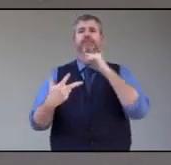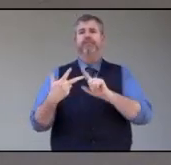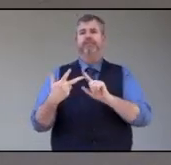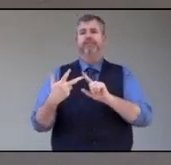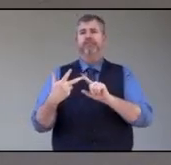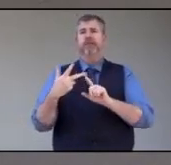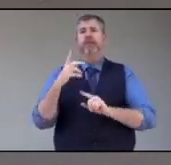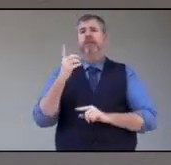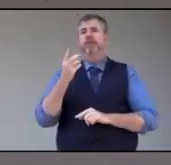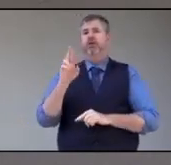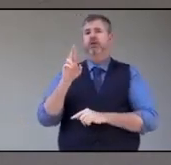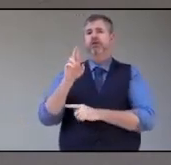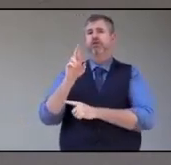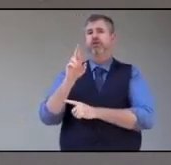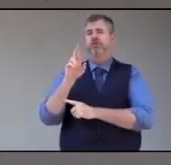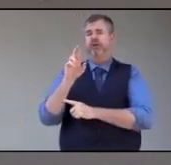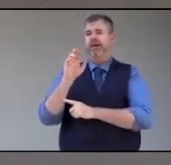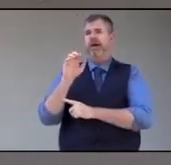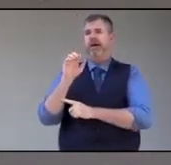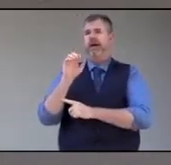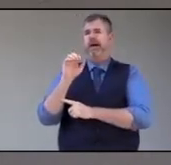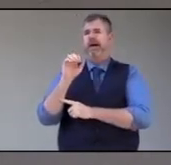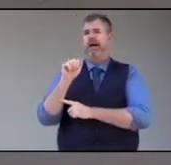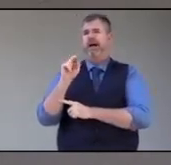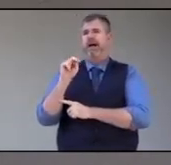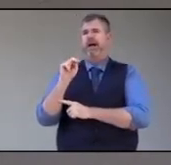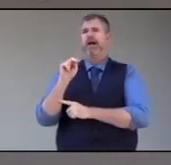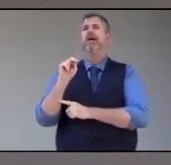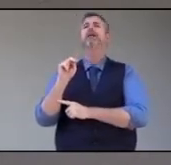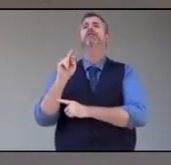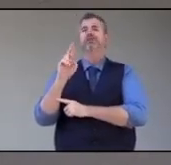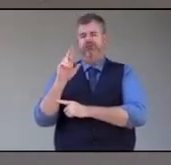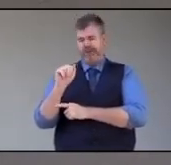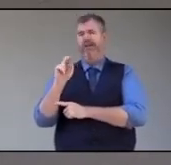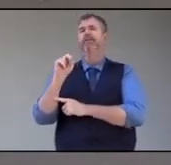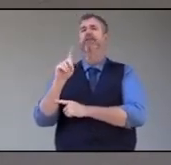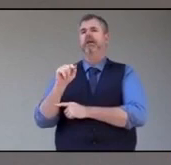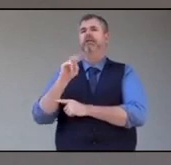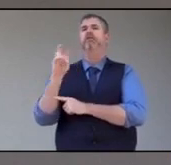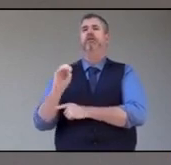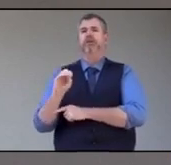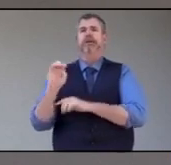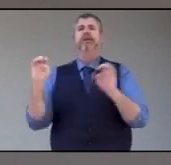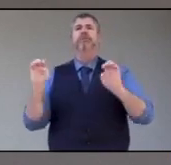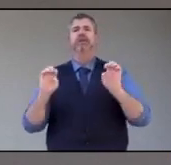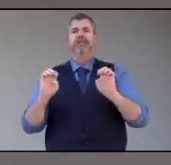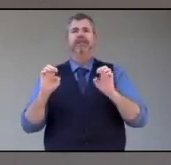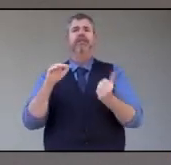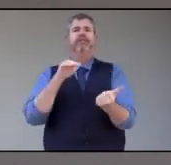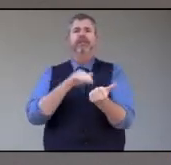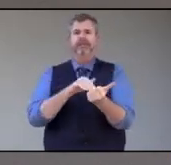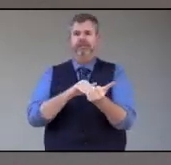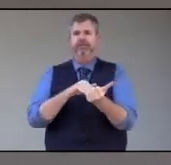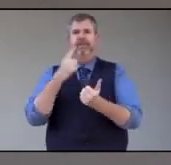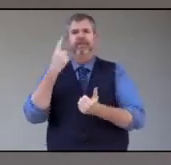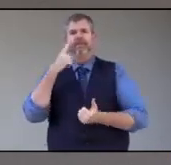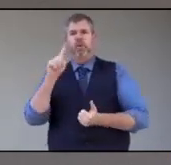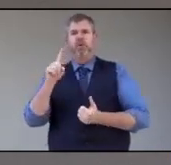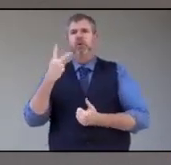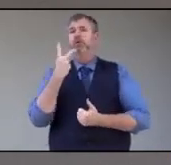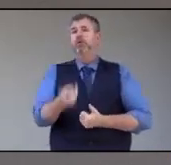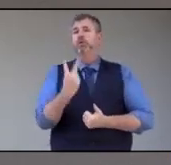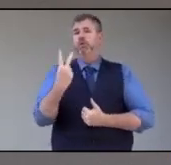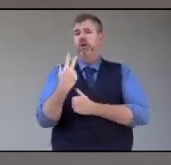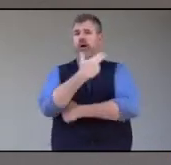physician with O'Connor Hospital and St. Louis Regional Hospital, who will speak to the experiences of frontline